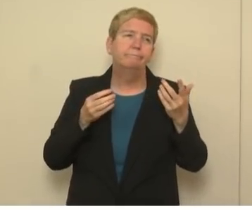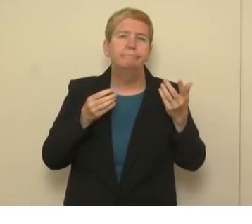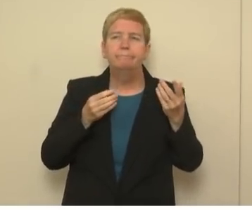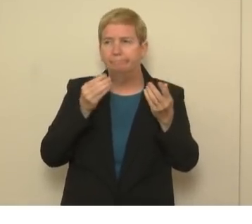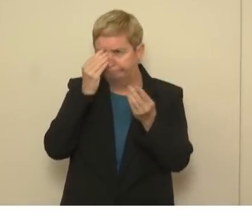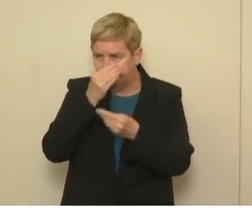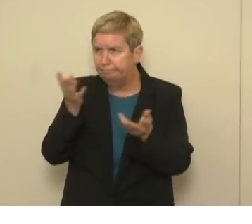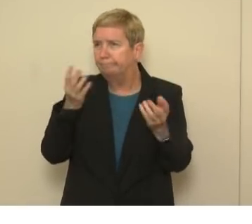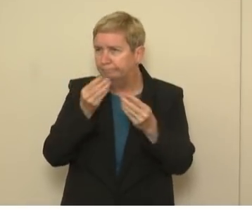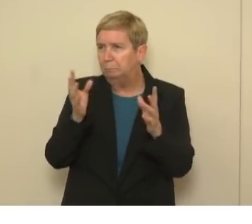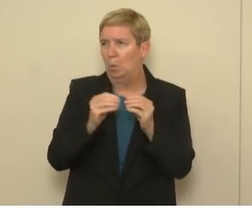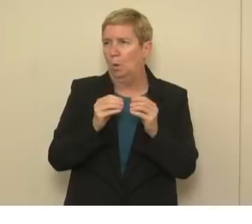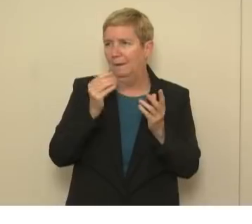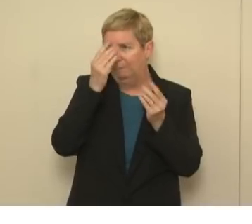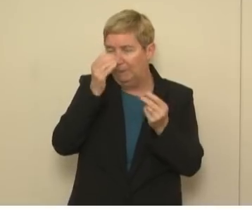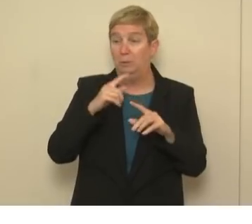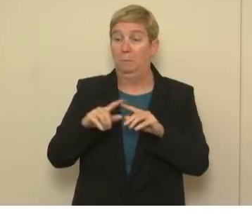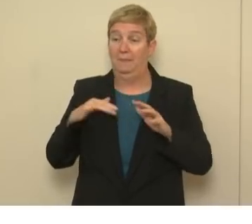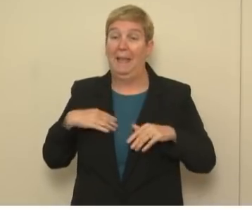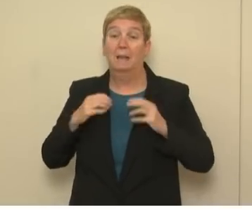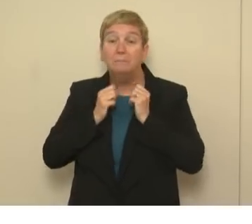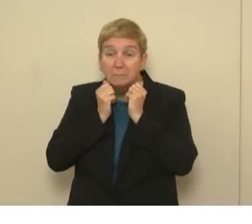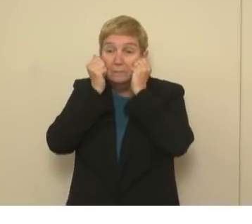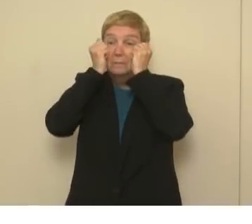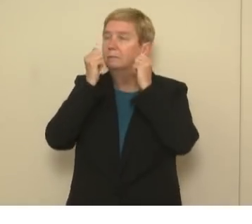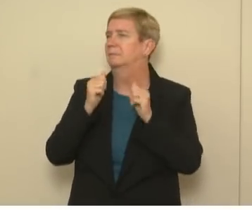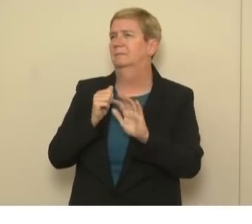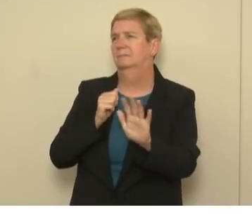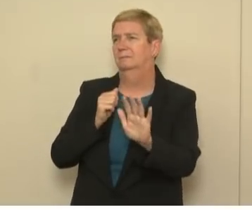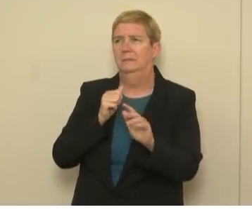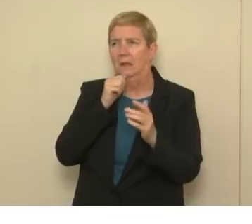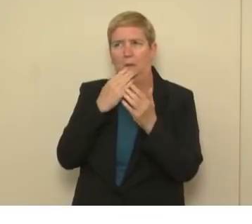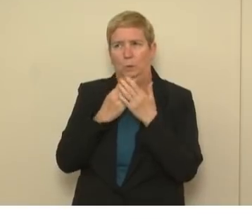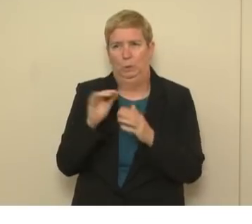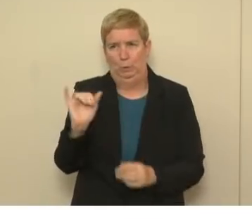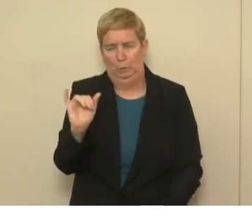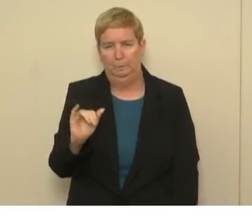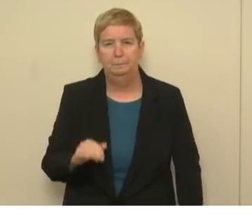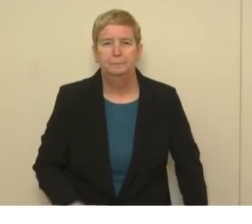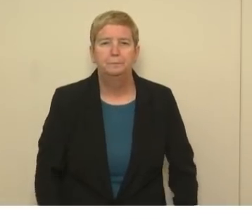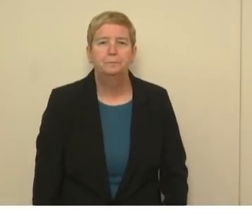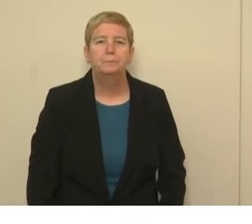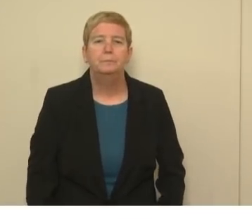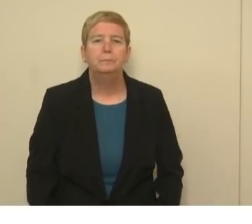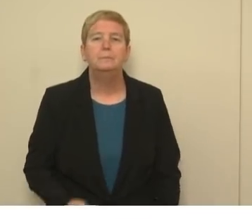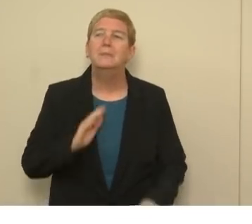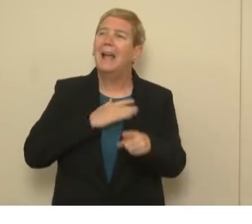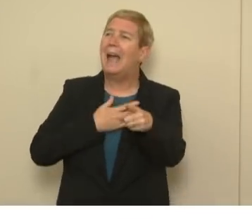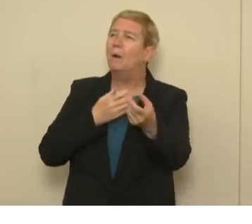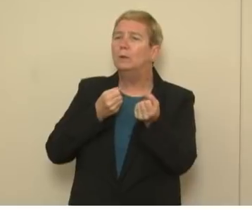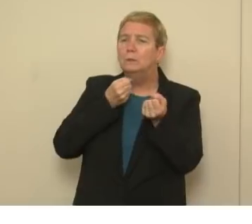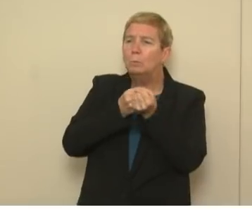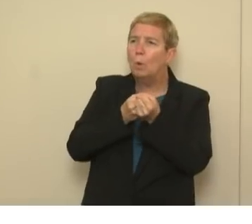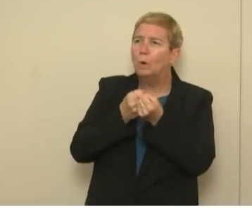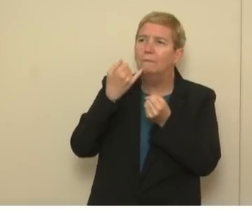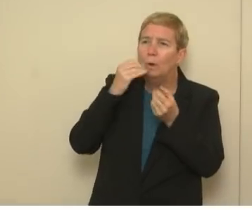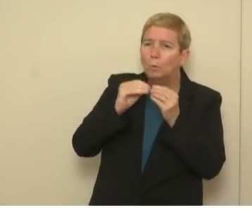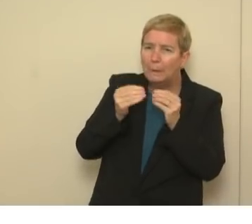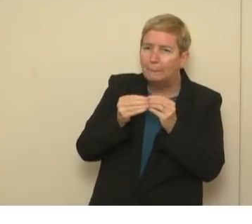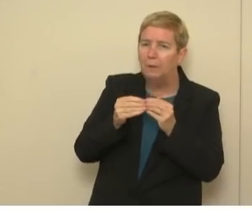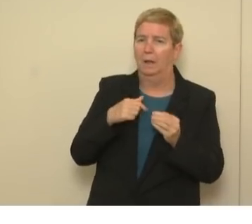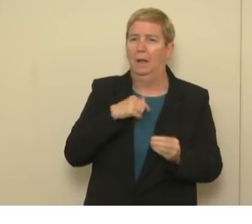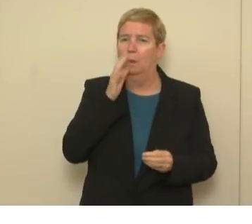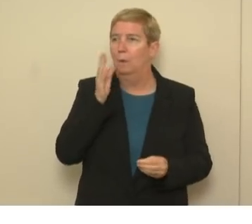I would encourage people not to use those as well. Just our mental health line, we have an app for that, and also a support line number. We'll leave it up